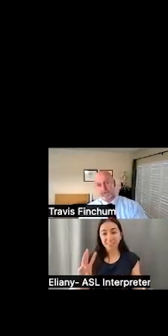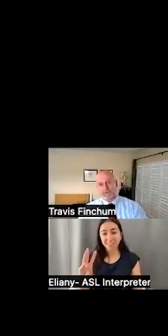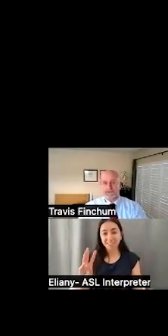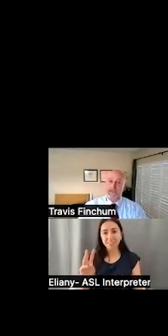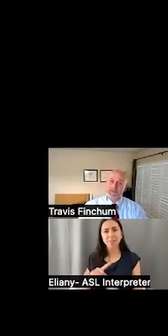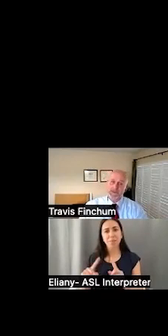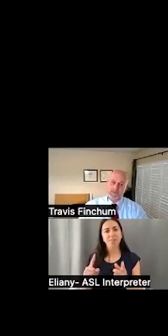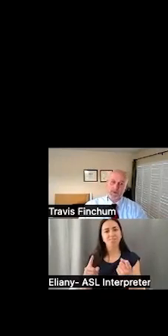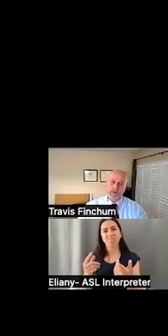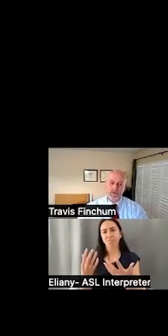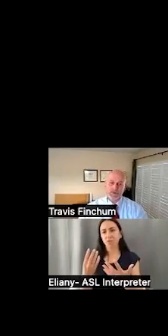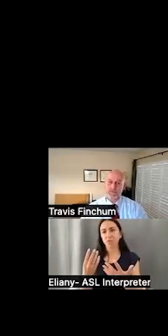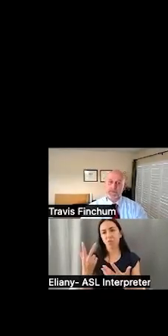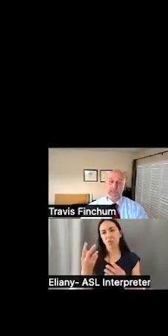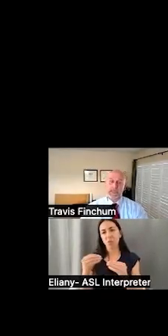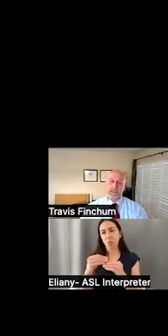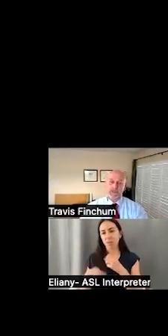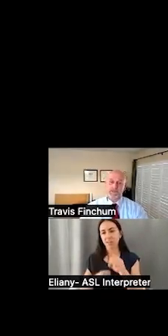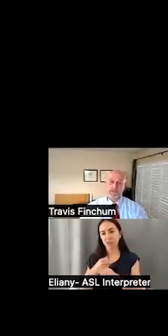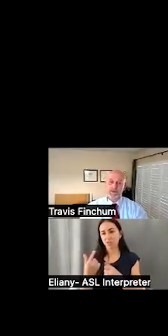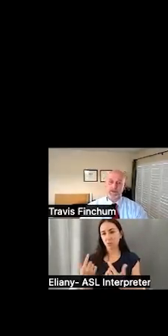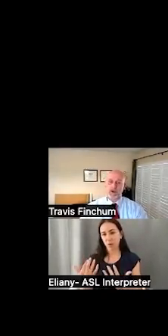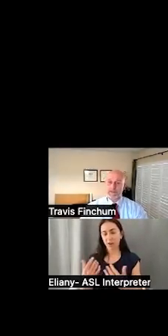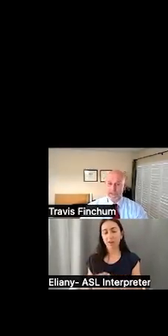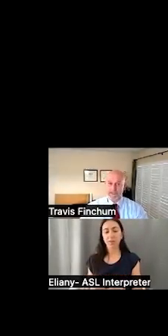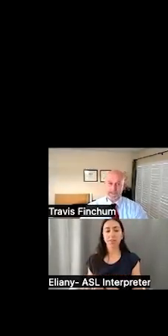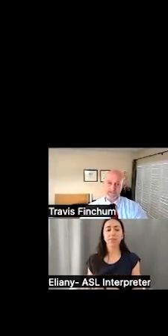few years, actually 3 more years before the age